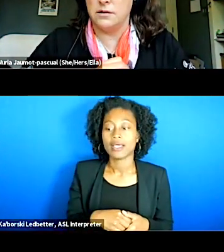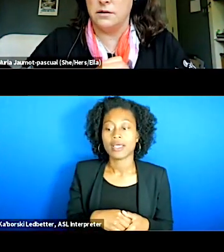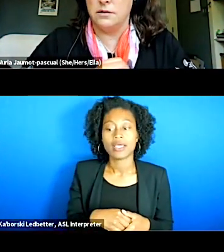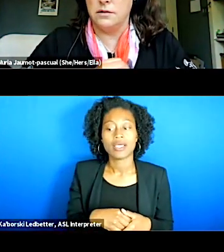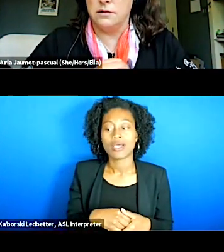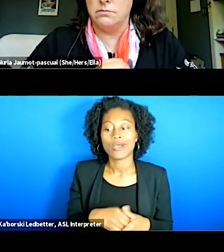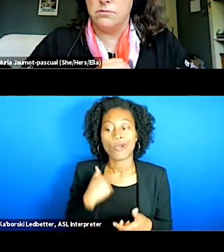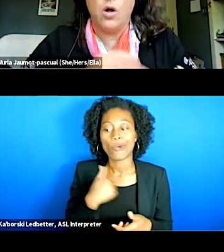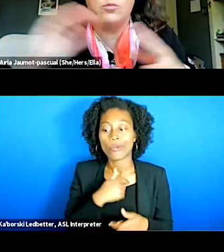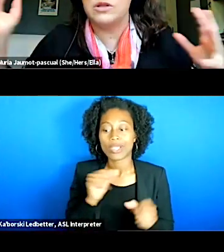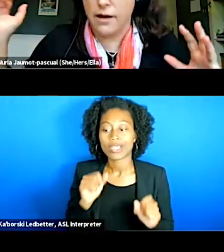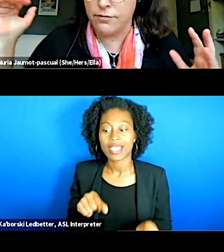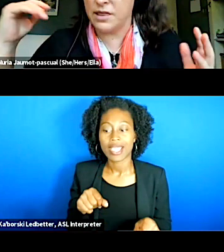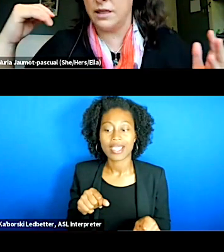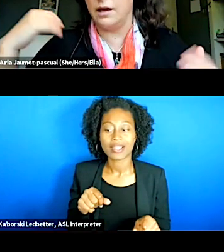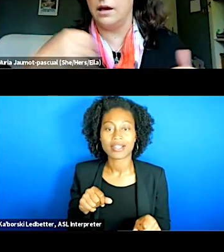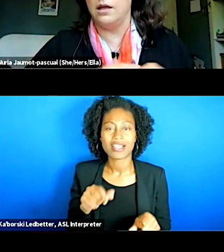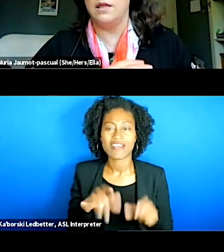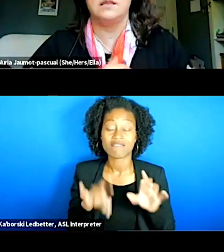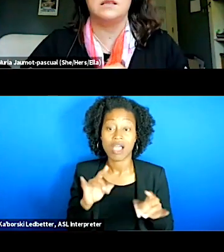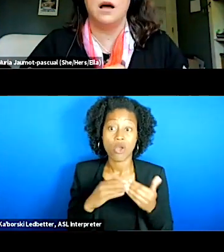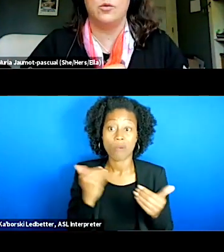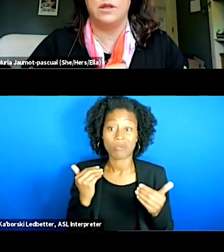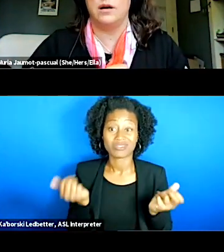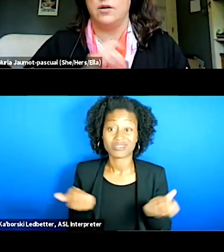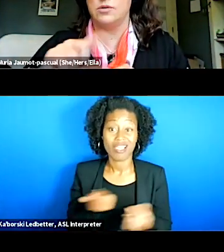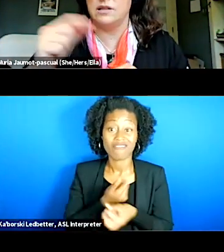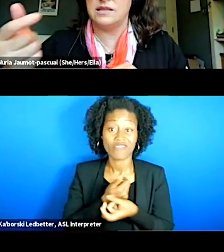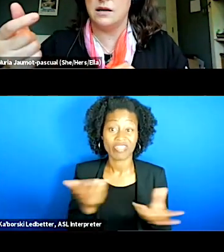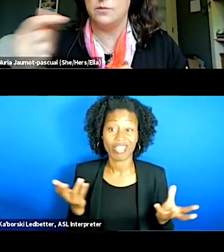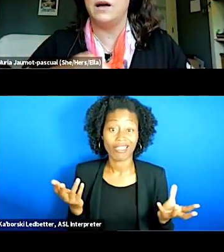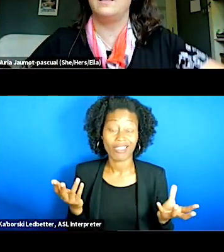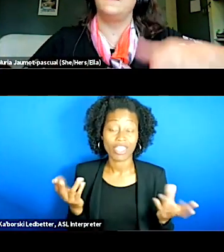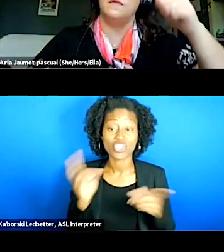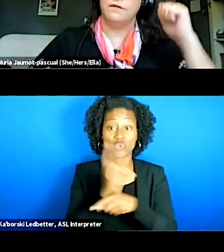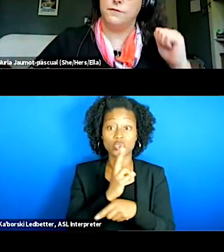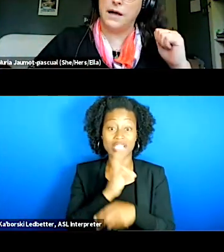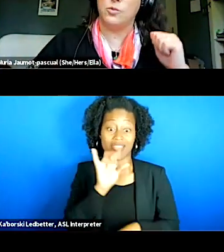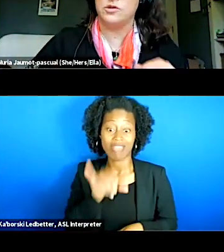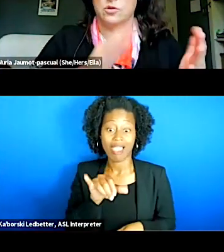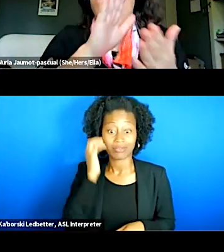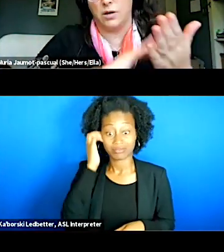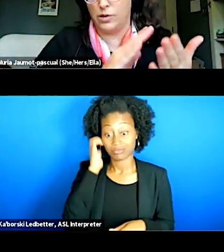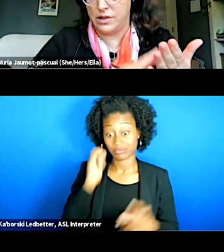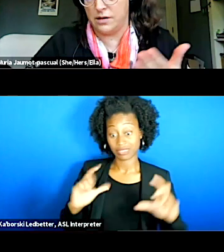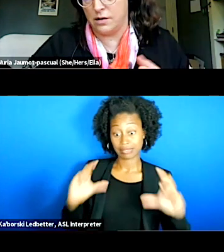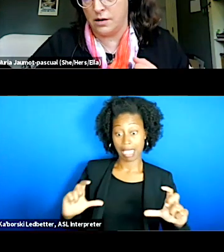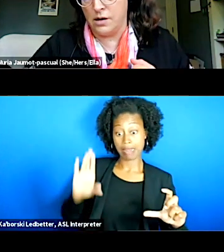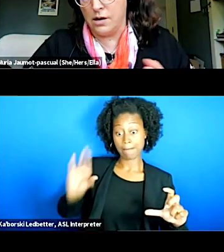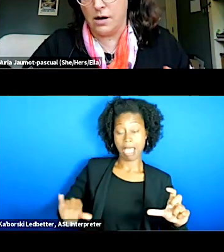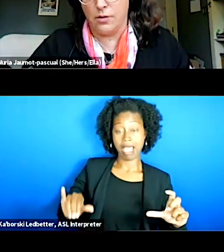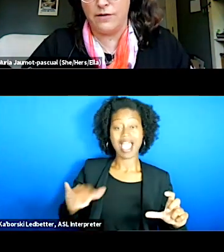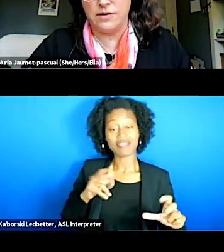find almost everything that's out there using the cited by, and then the backward snowballing with